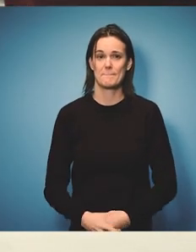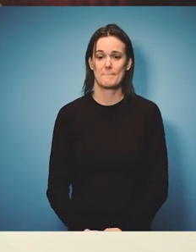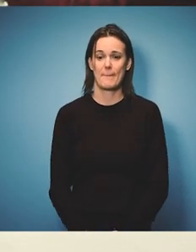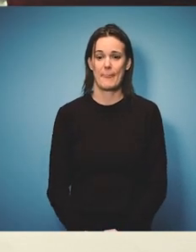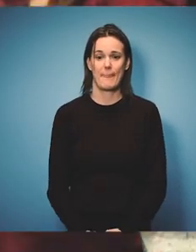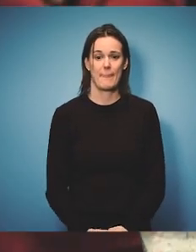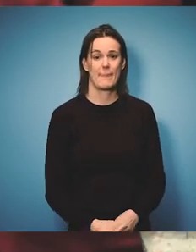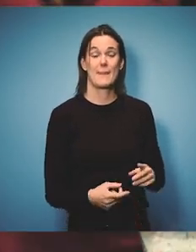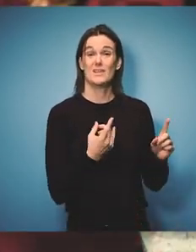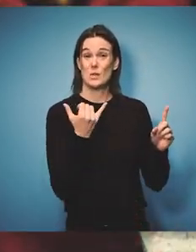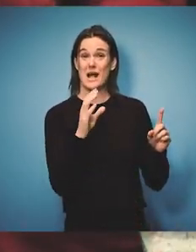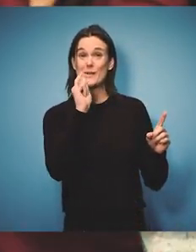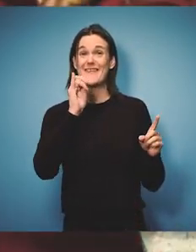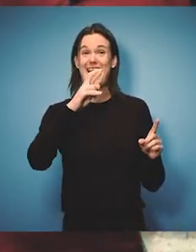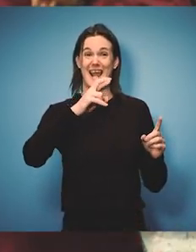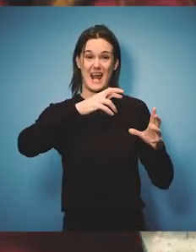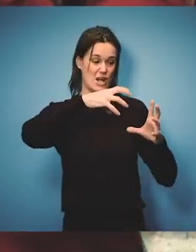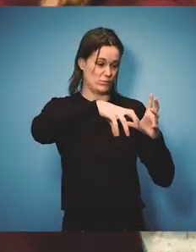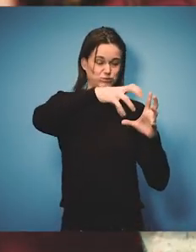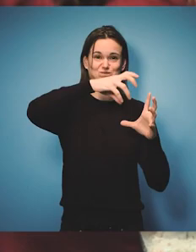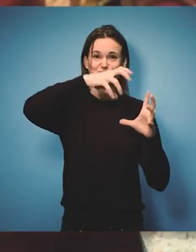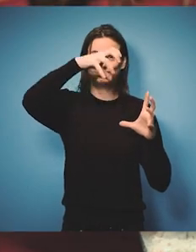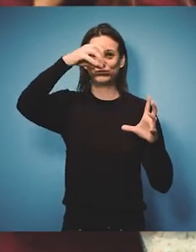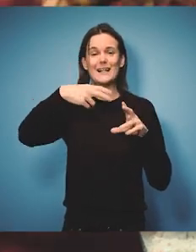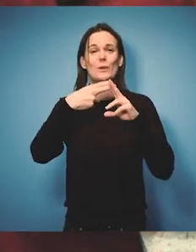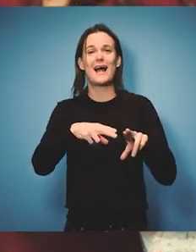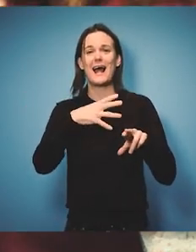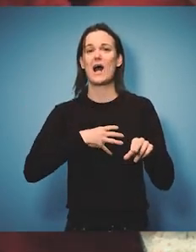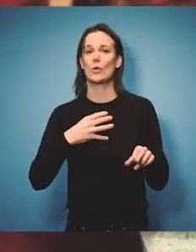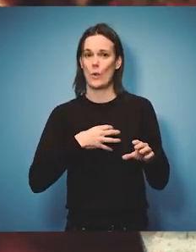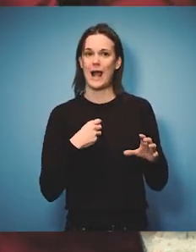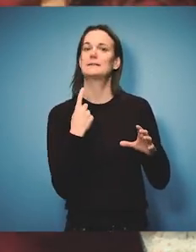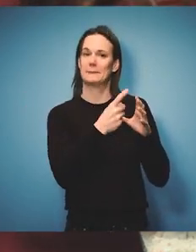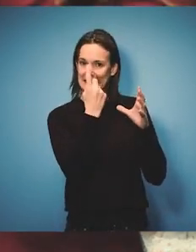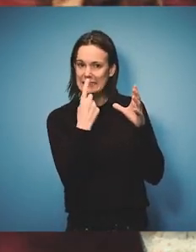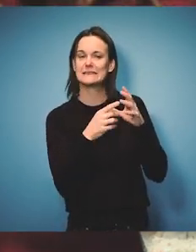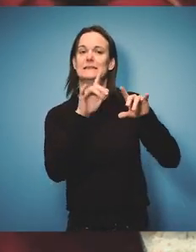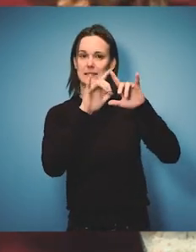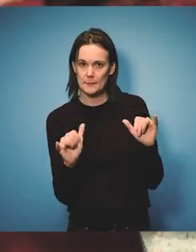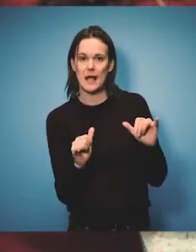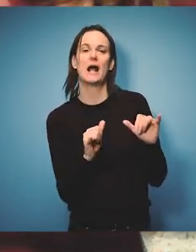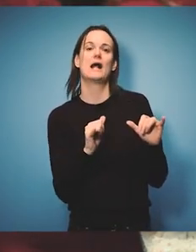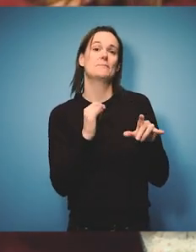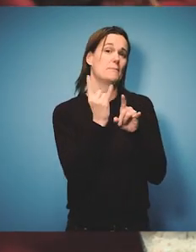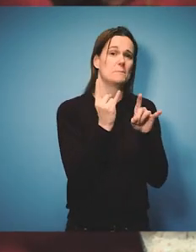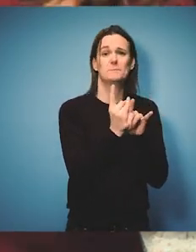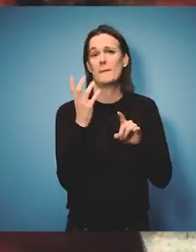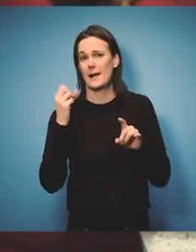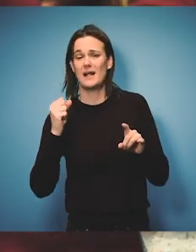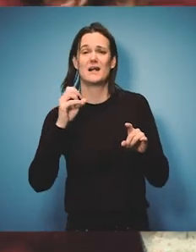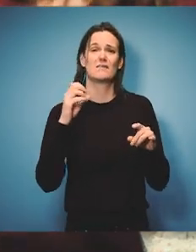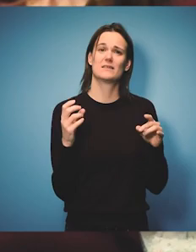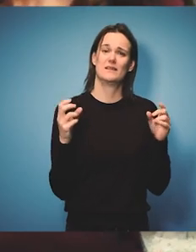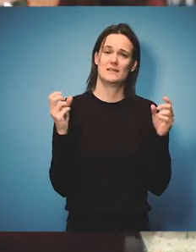ingredients. So right now that's aerating in there, it's getting nice and fluffy, and the egg white's starting to mix up with the bourbon and the mixture of the